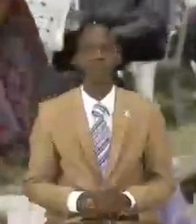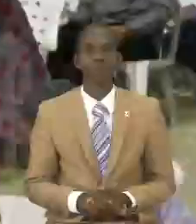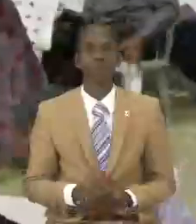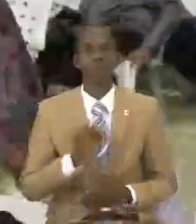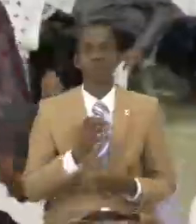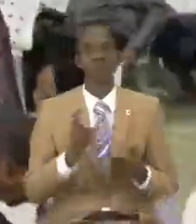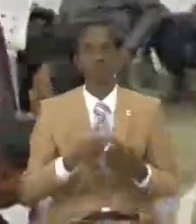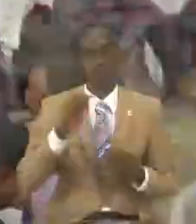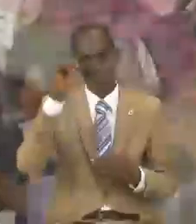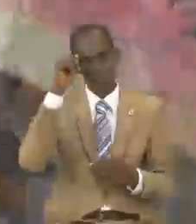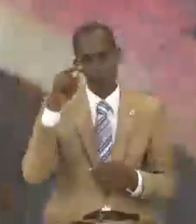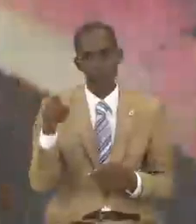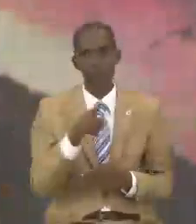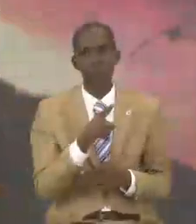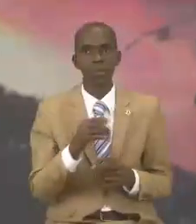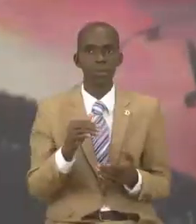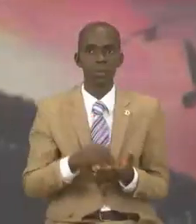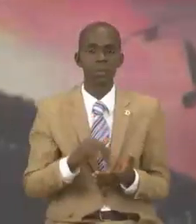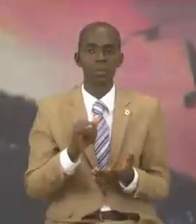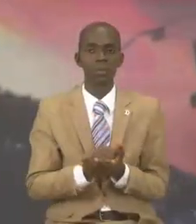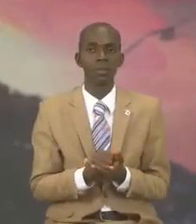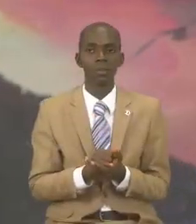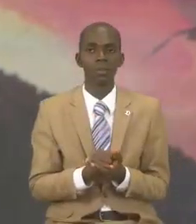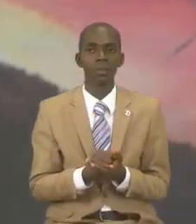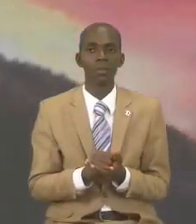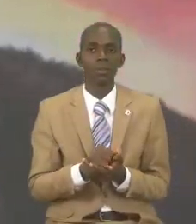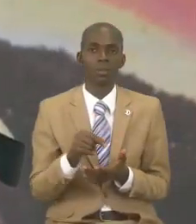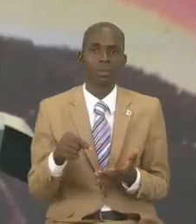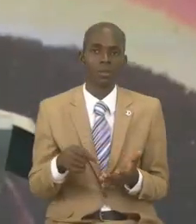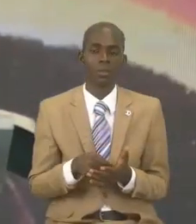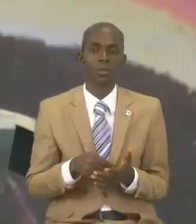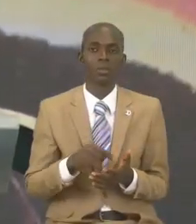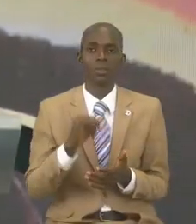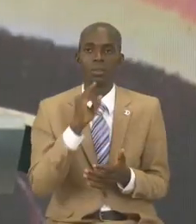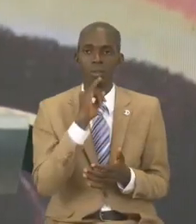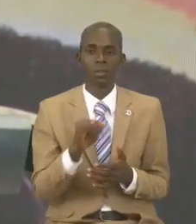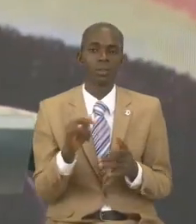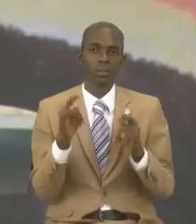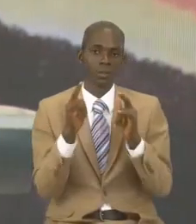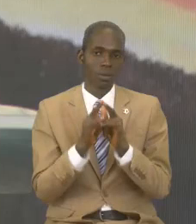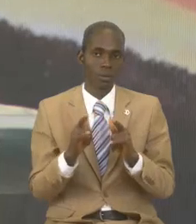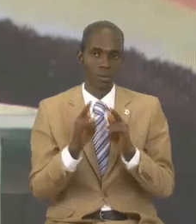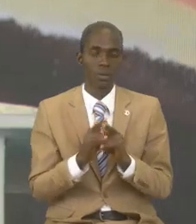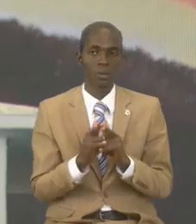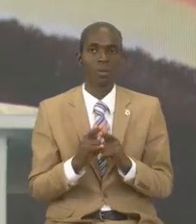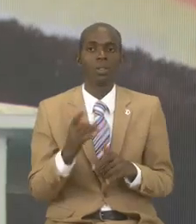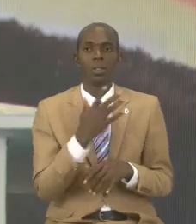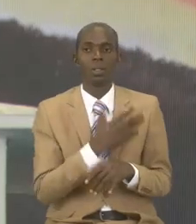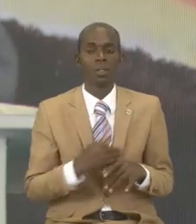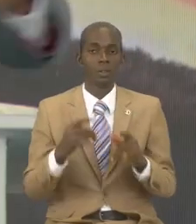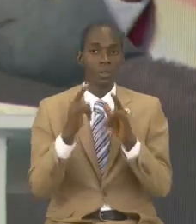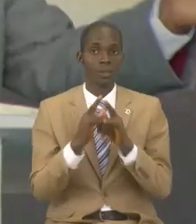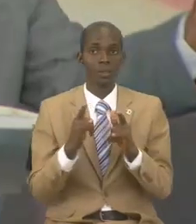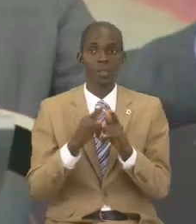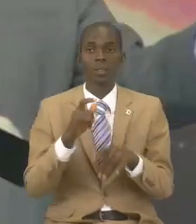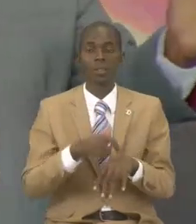once again that this is retreat. A retreat time